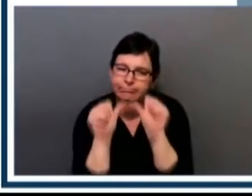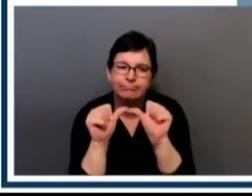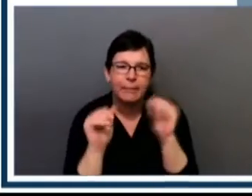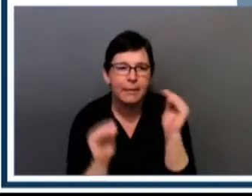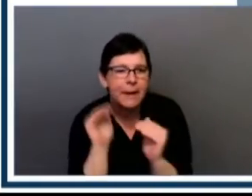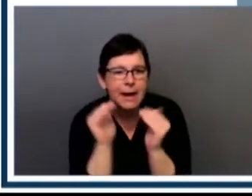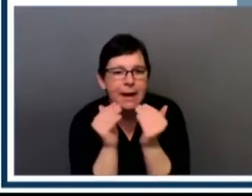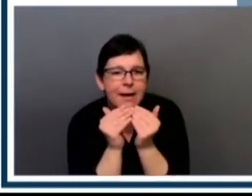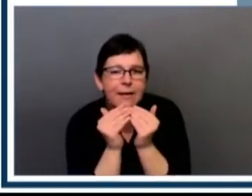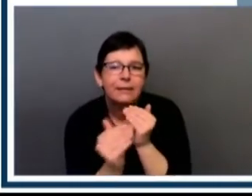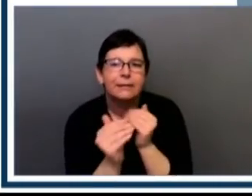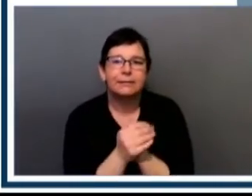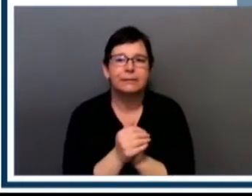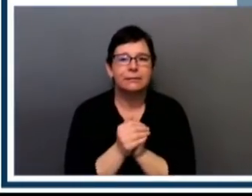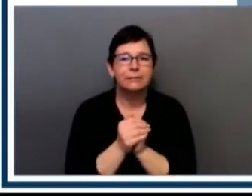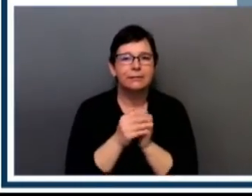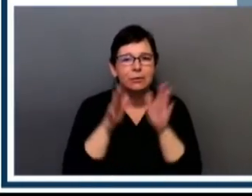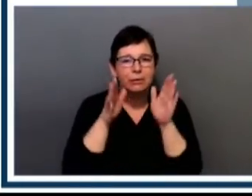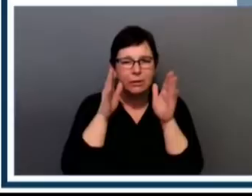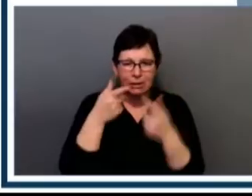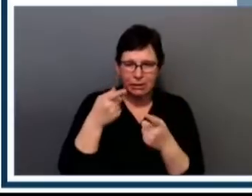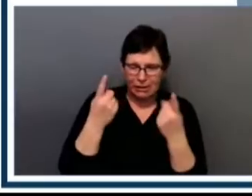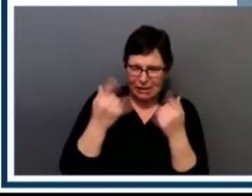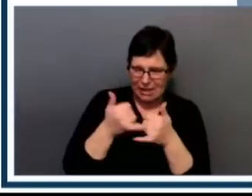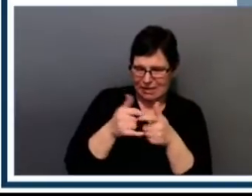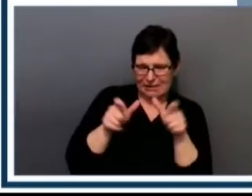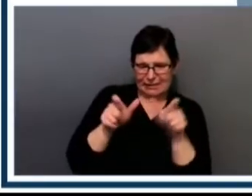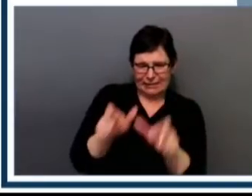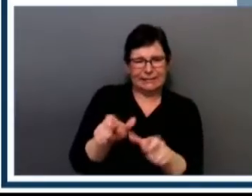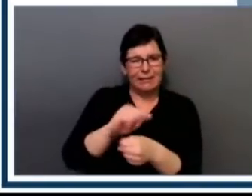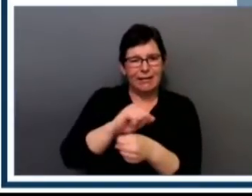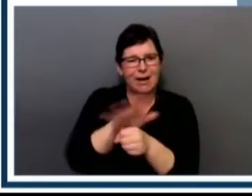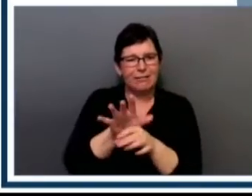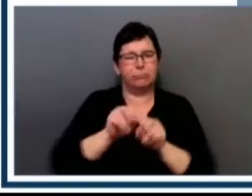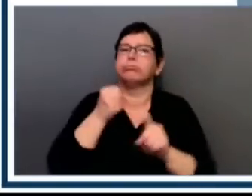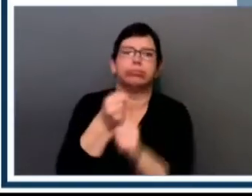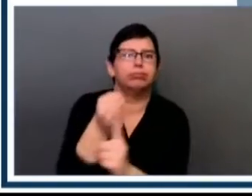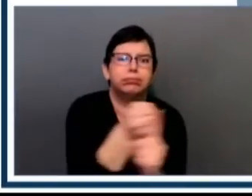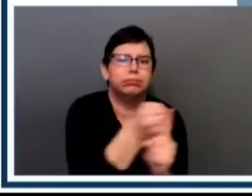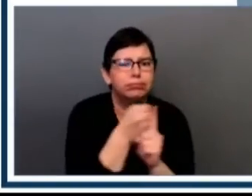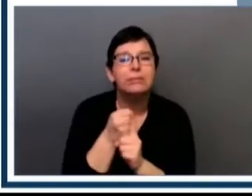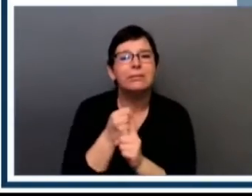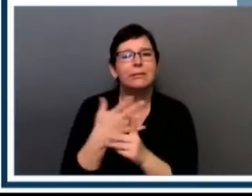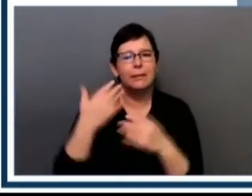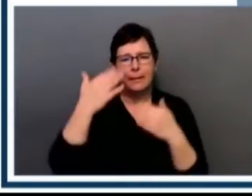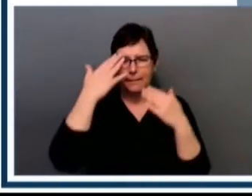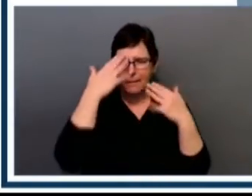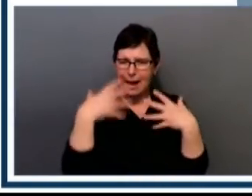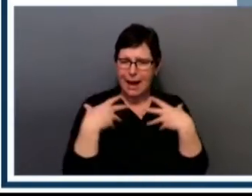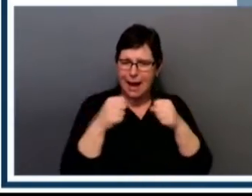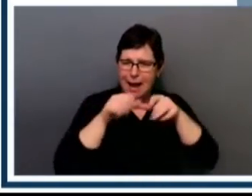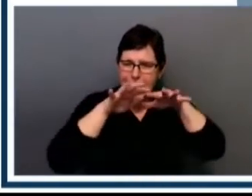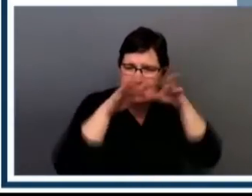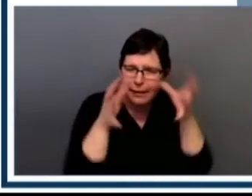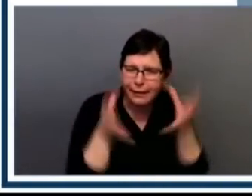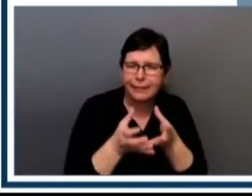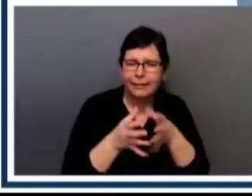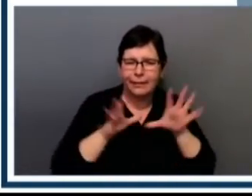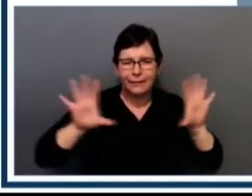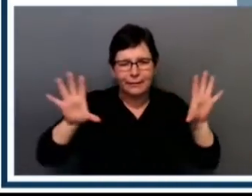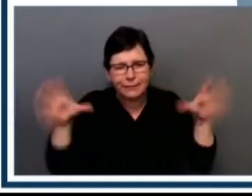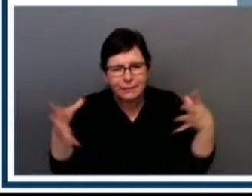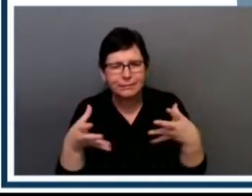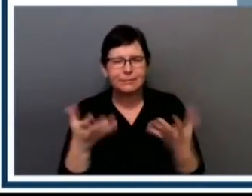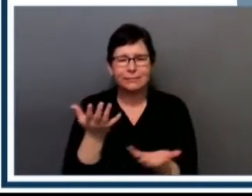in our economy. But I truly believe that we are ready, that Nova Scotians are ready. We have the tools